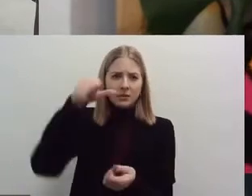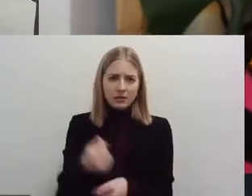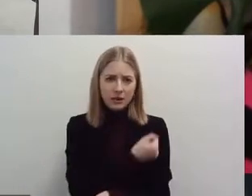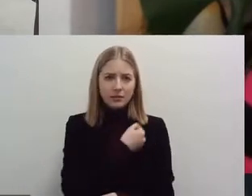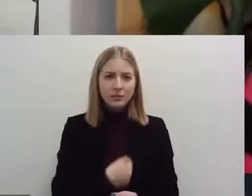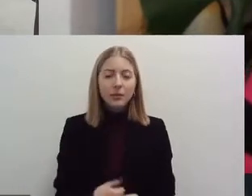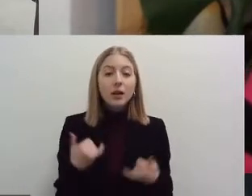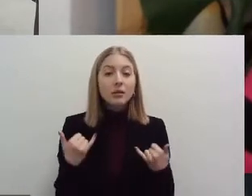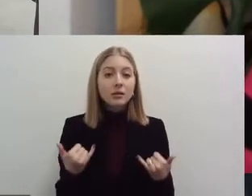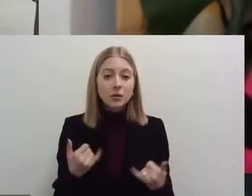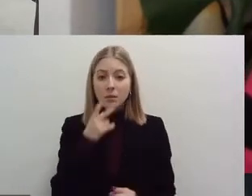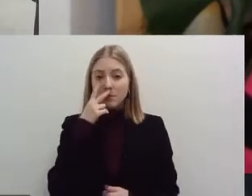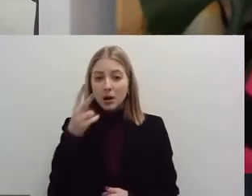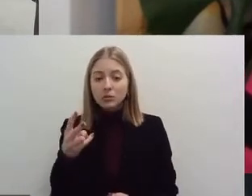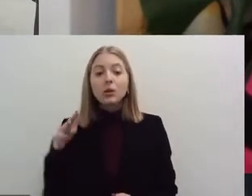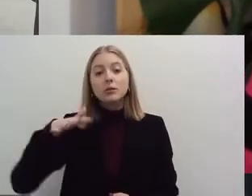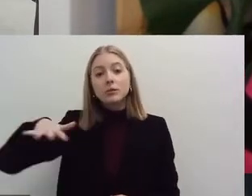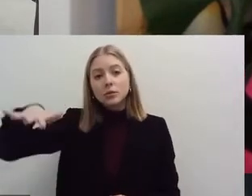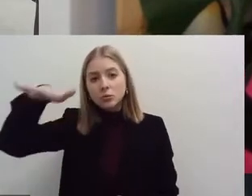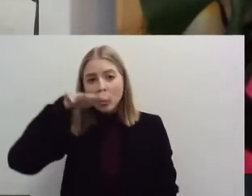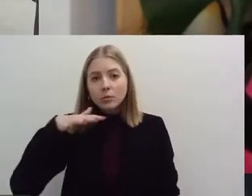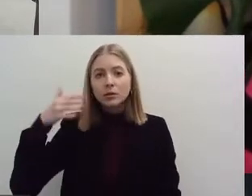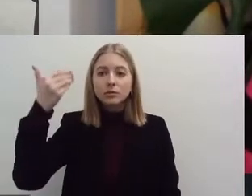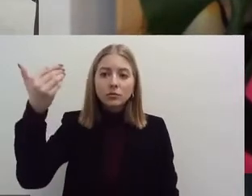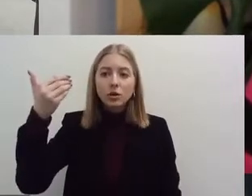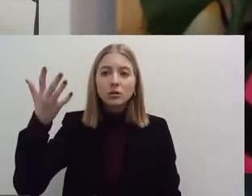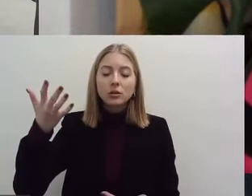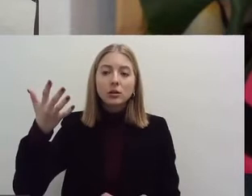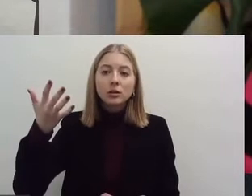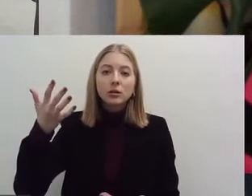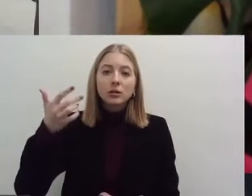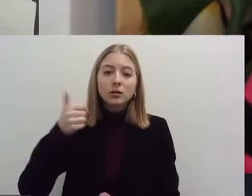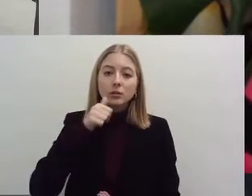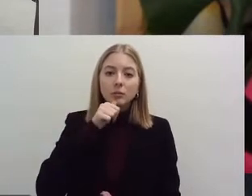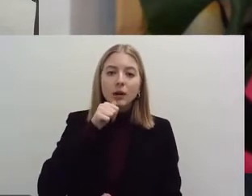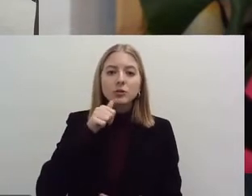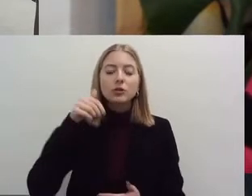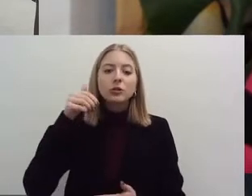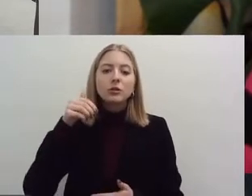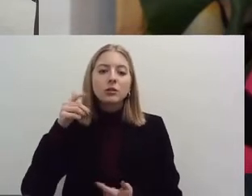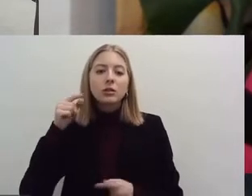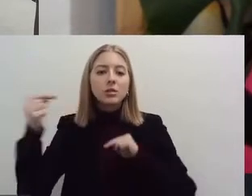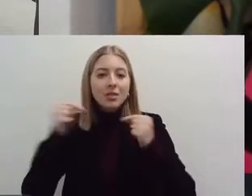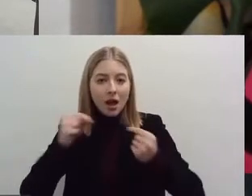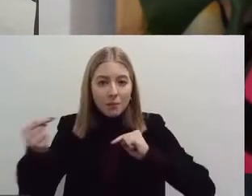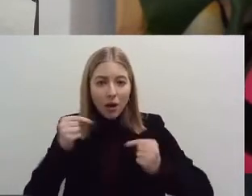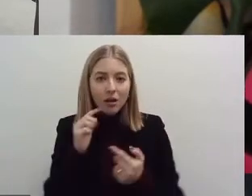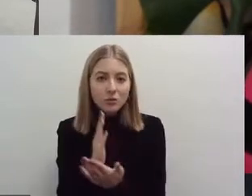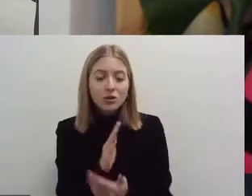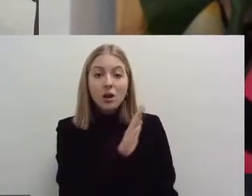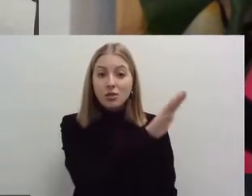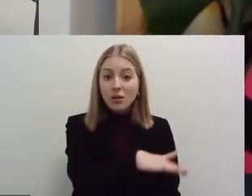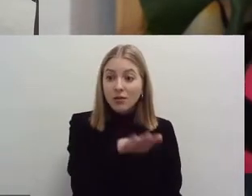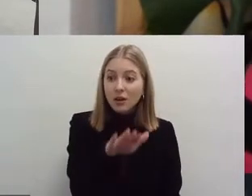especially on social media. And I know lots of young women activists and activists of other backgrounds in Denmark who, when they start speaking